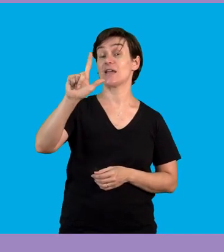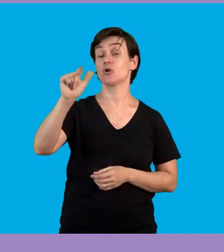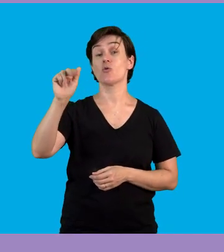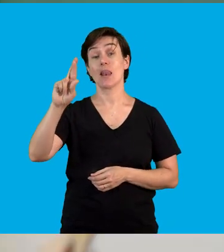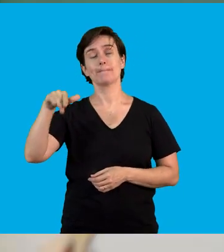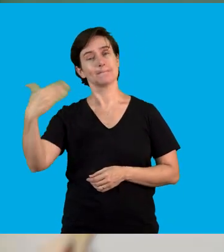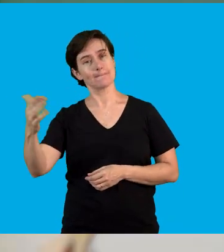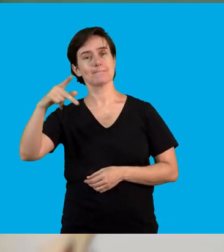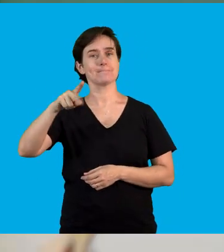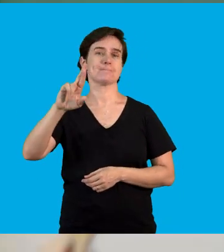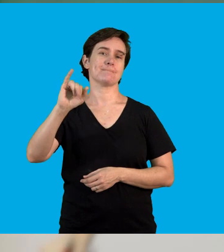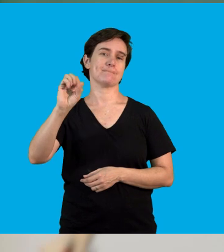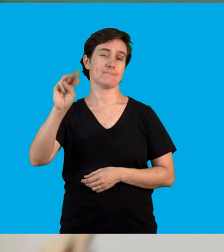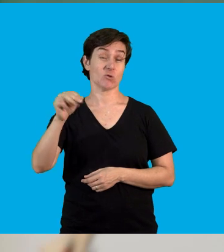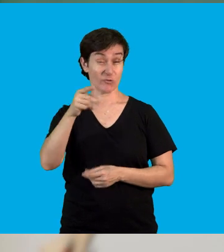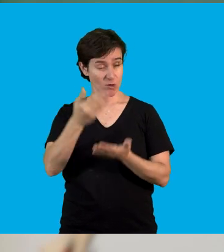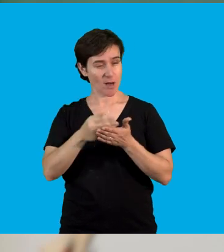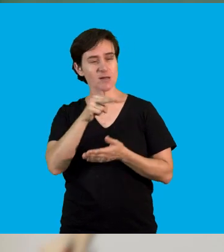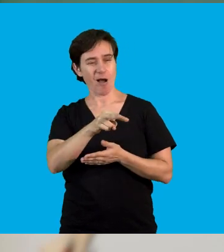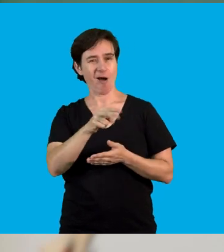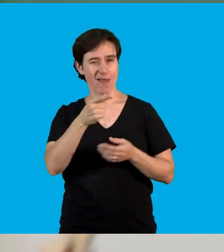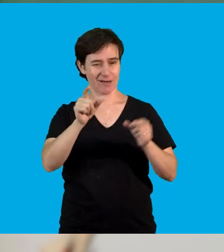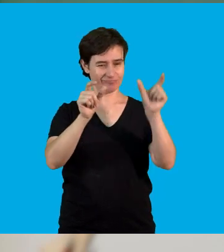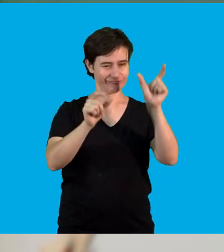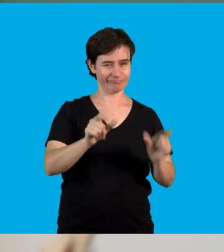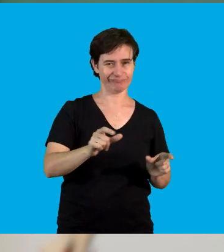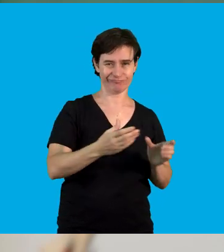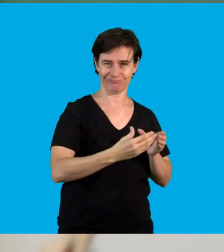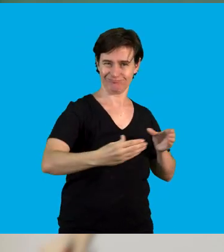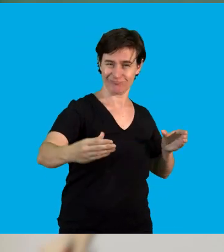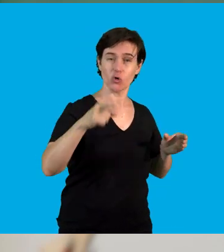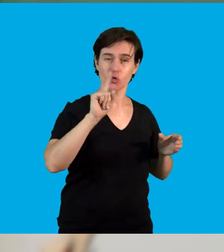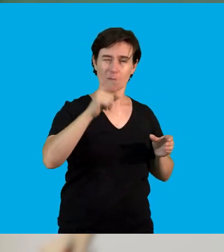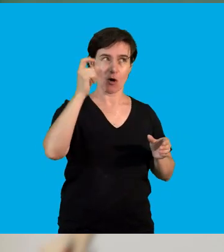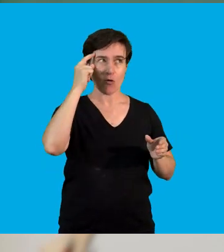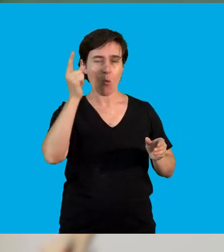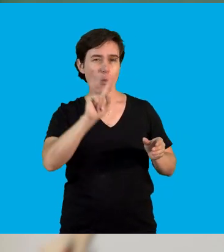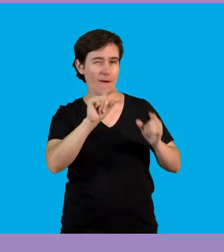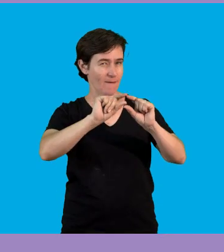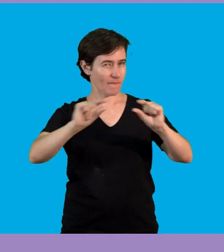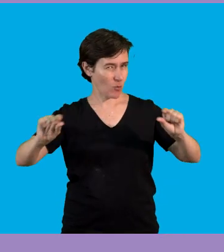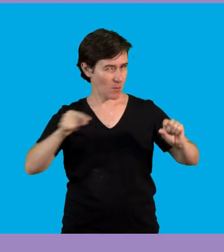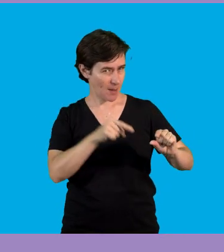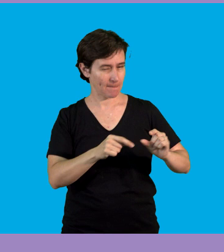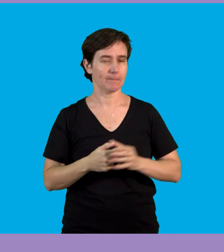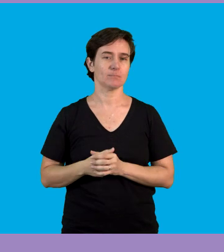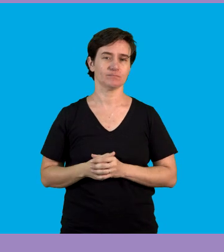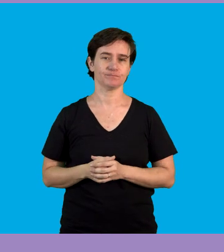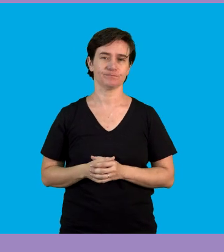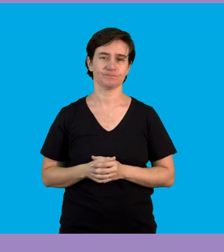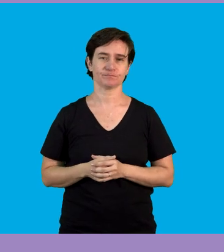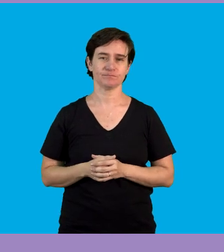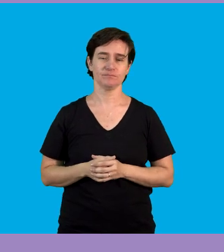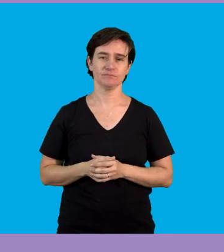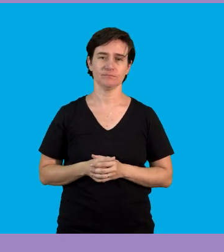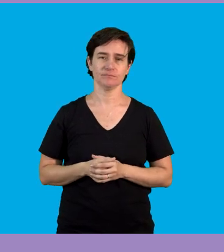means already you have in mind what the formula for the volume of a rectangular prism must be. So